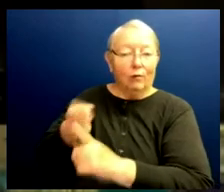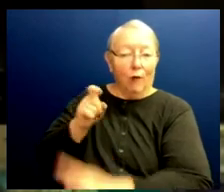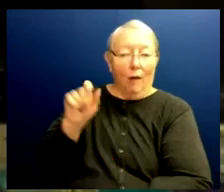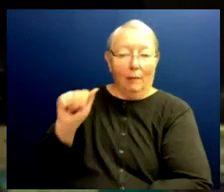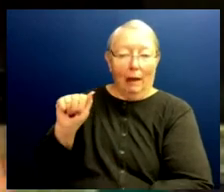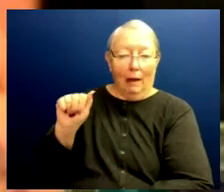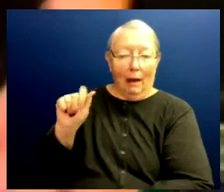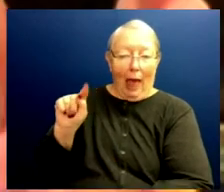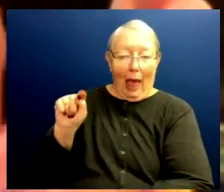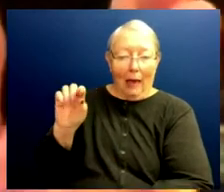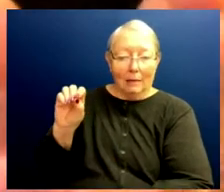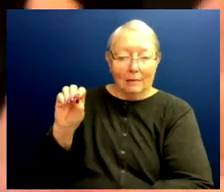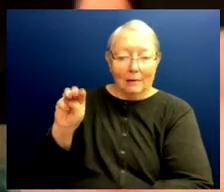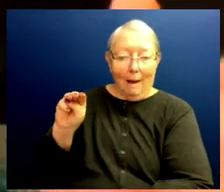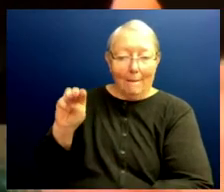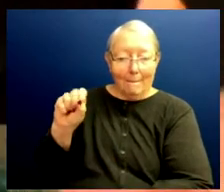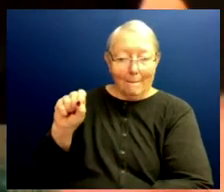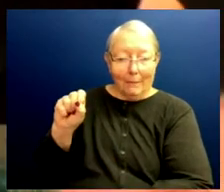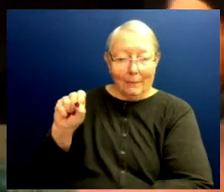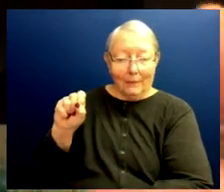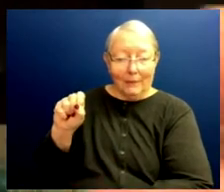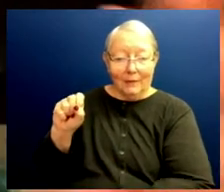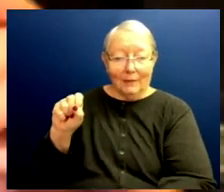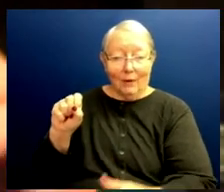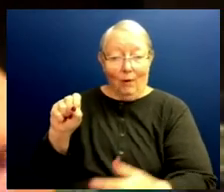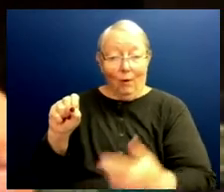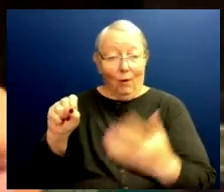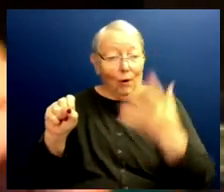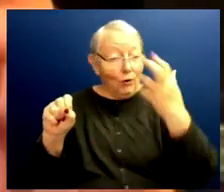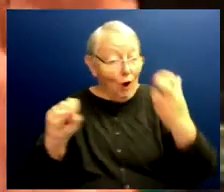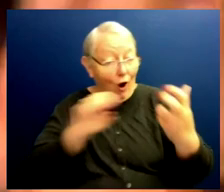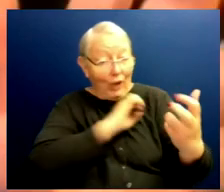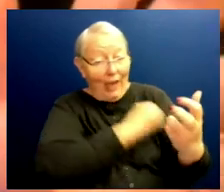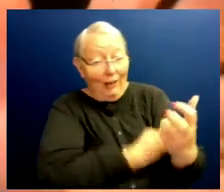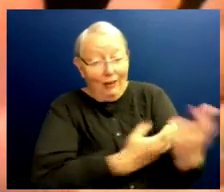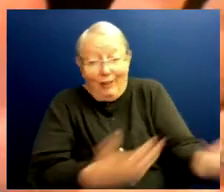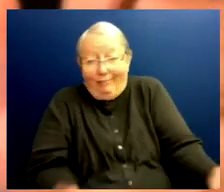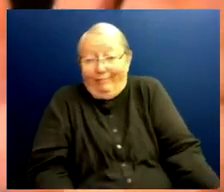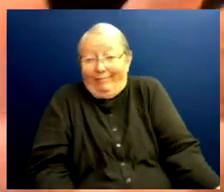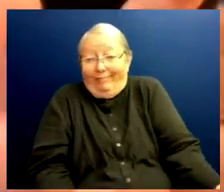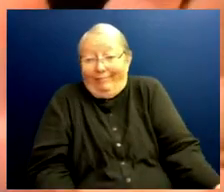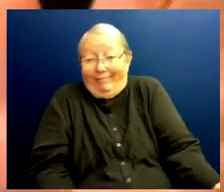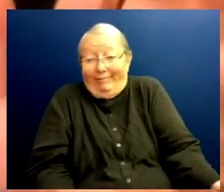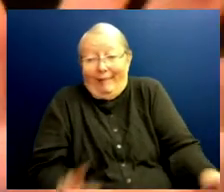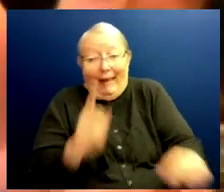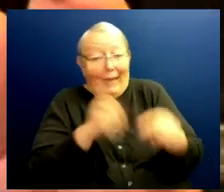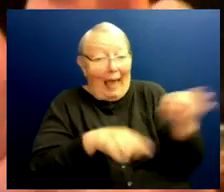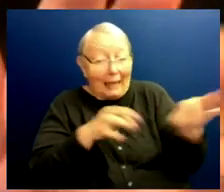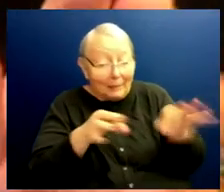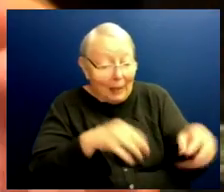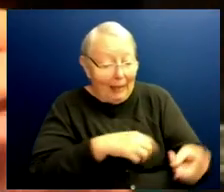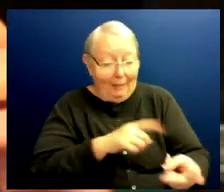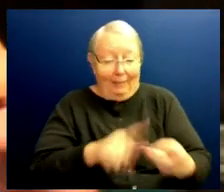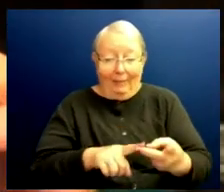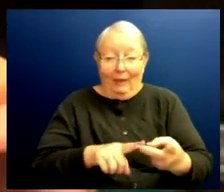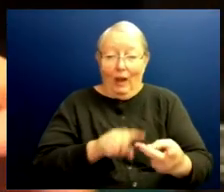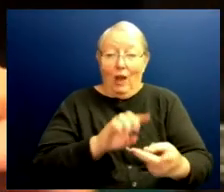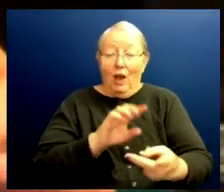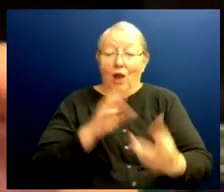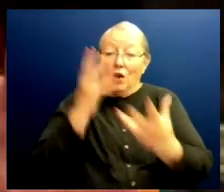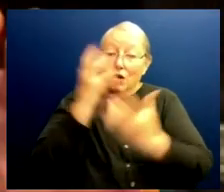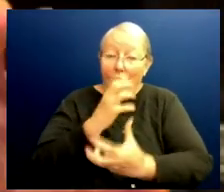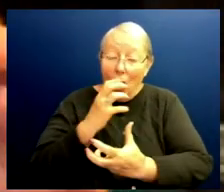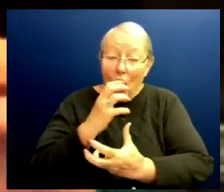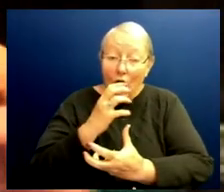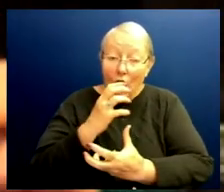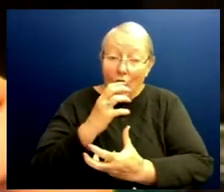So I haven't been able to tell you what dark energy is. Dark matter, I can't really tell you what those particles are, but we